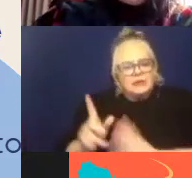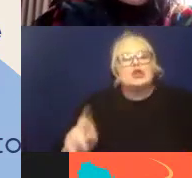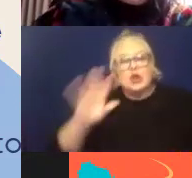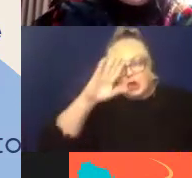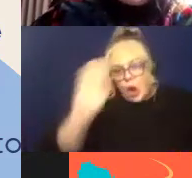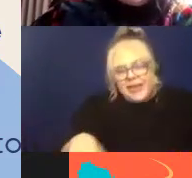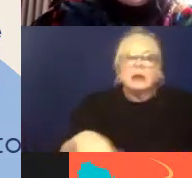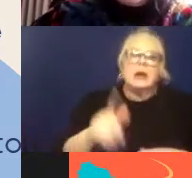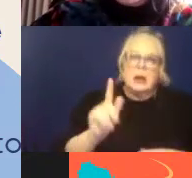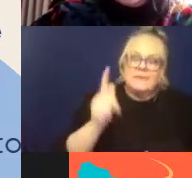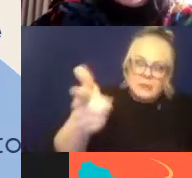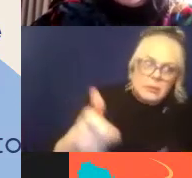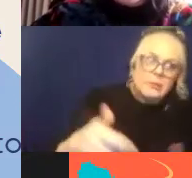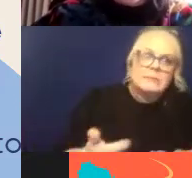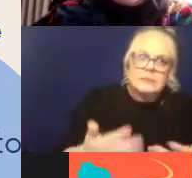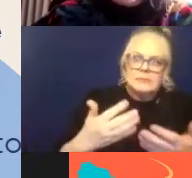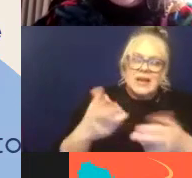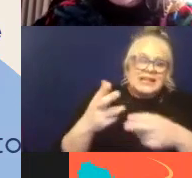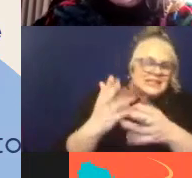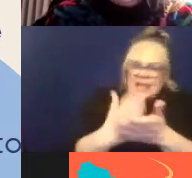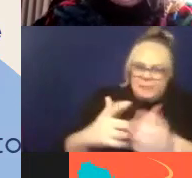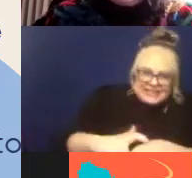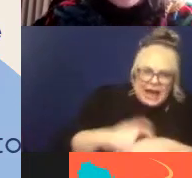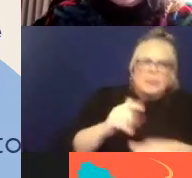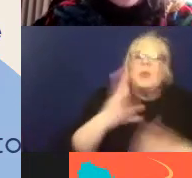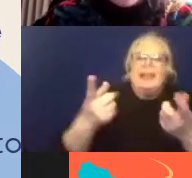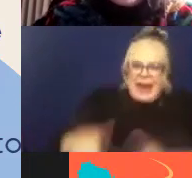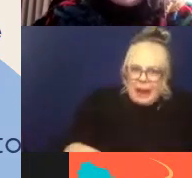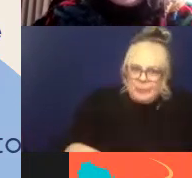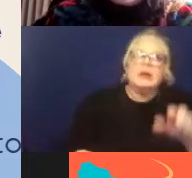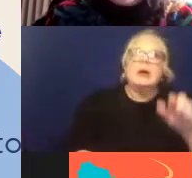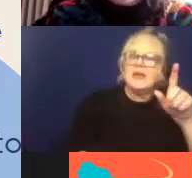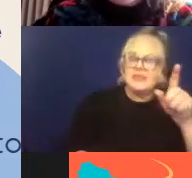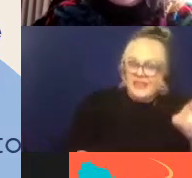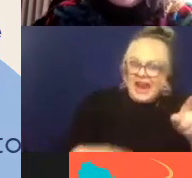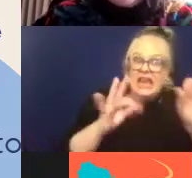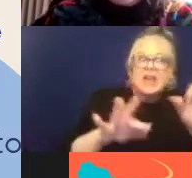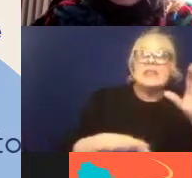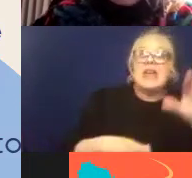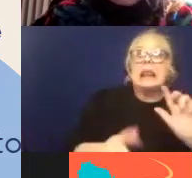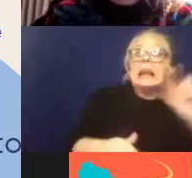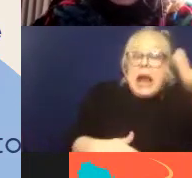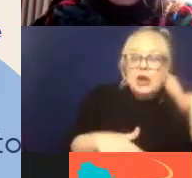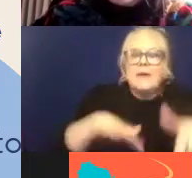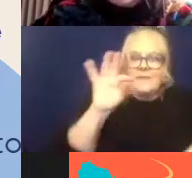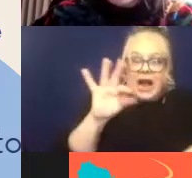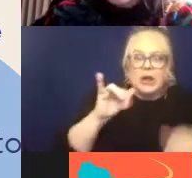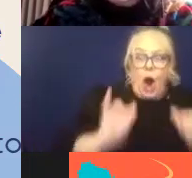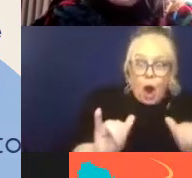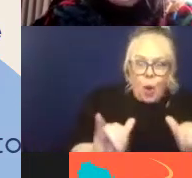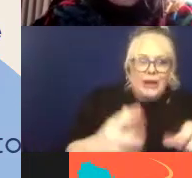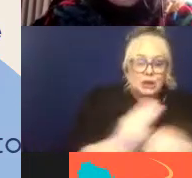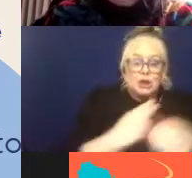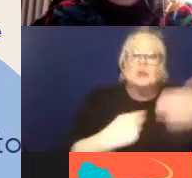see is that this technology can only search for exact copies of the image. If the image has been edited